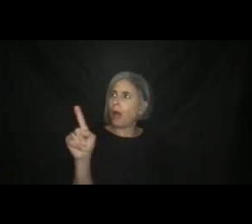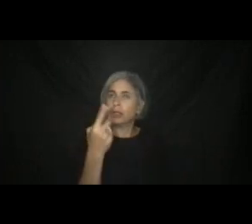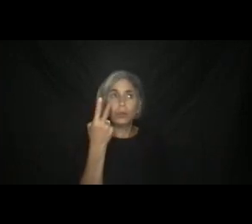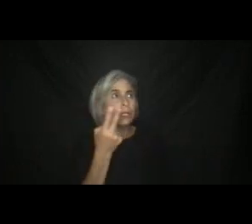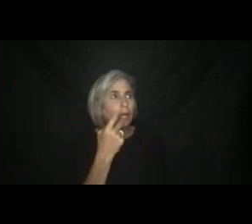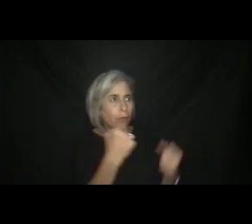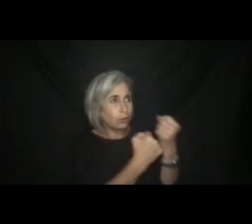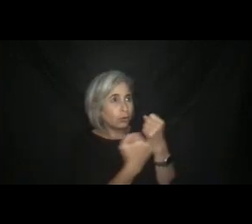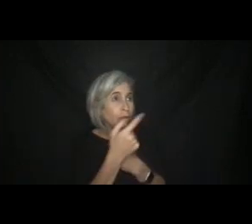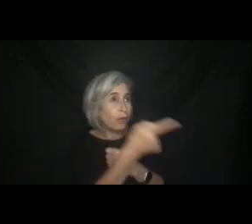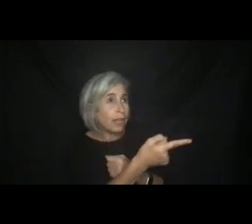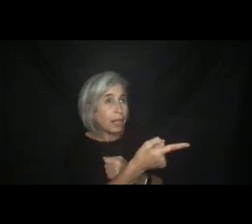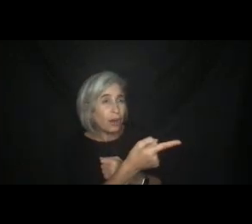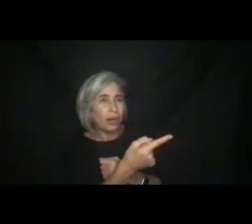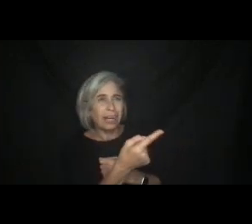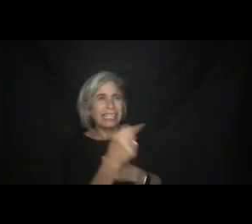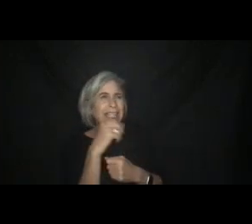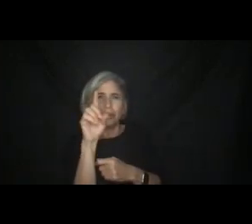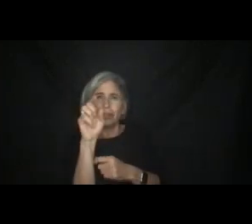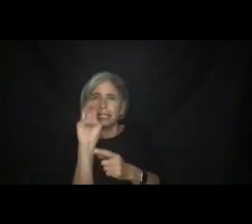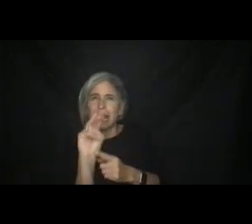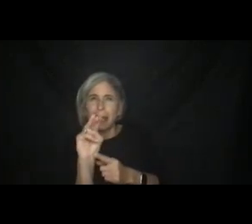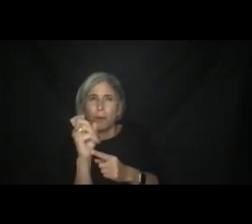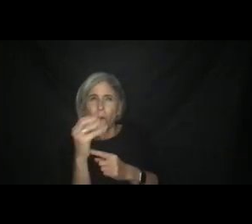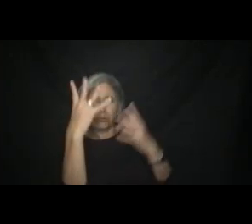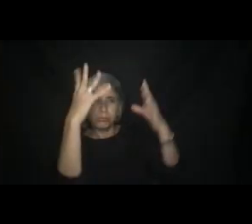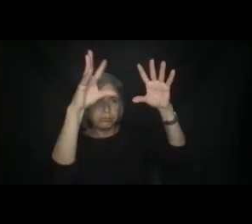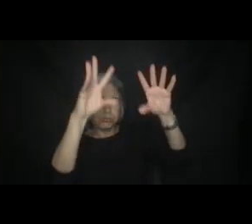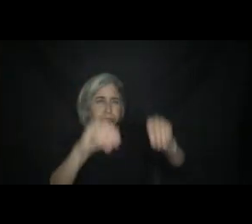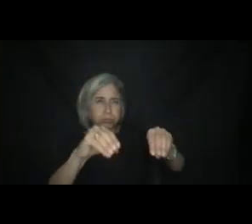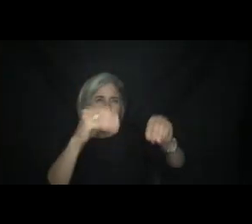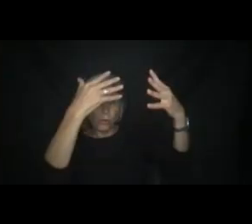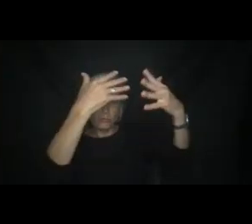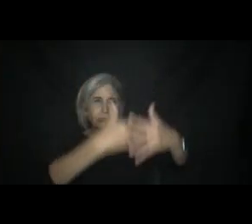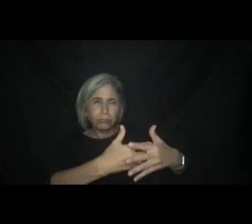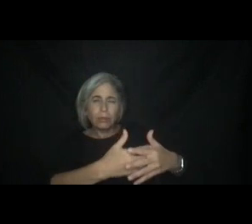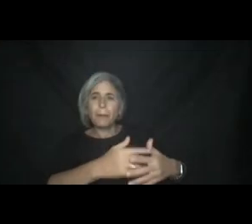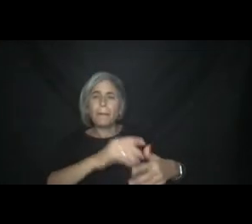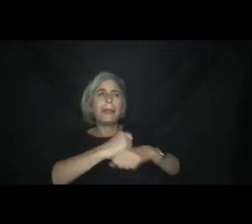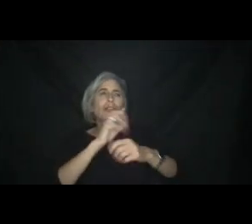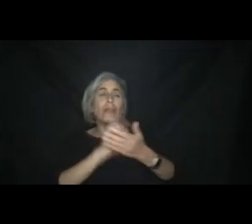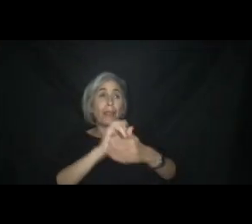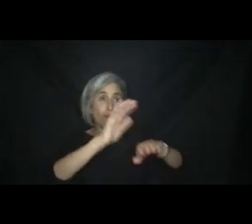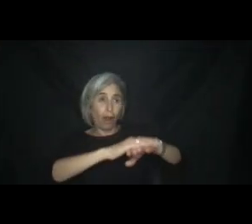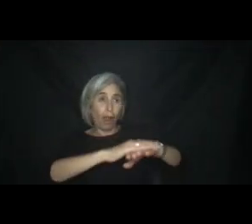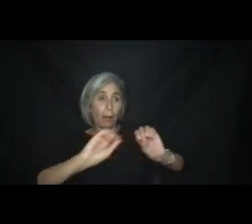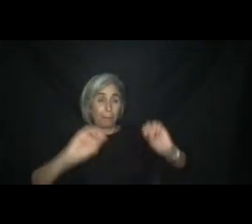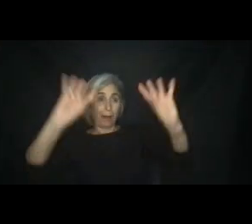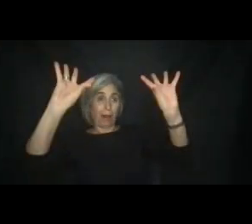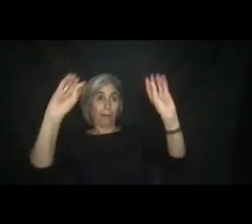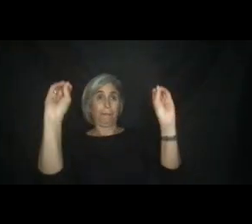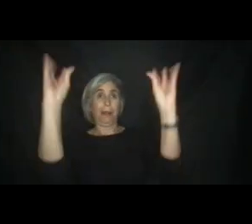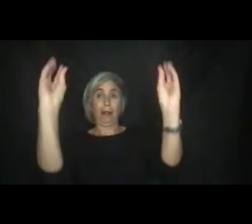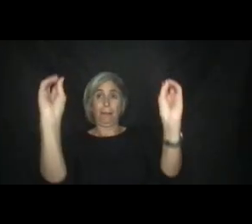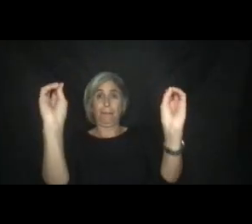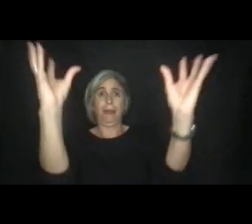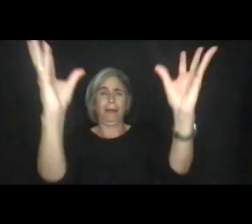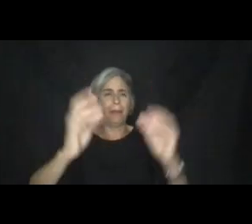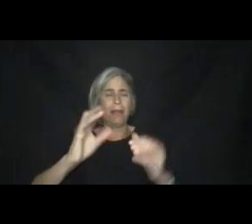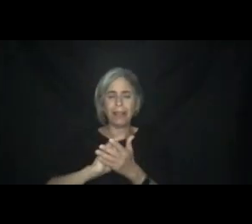but they're either really dim or off. So just making sure that they're on. That's another concern I